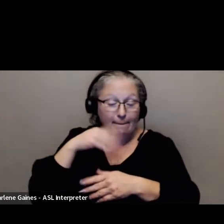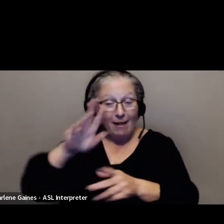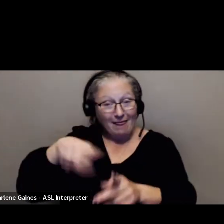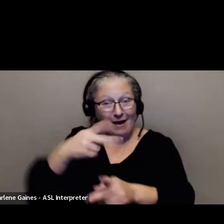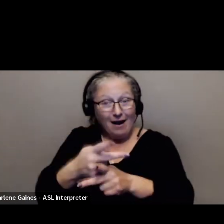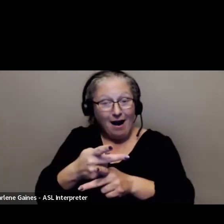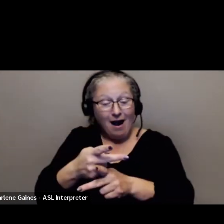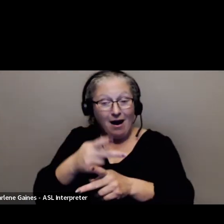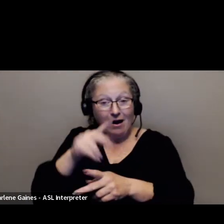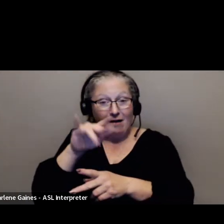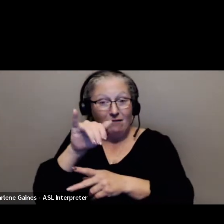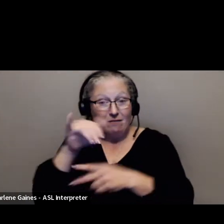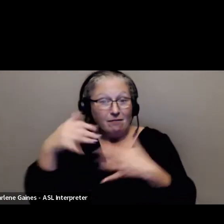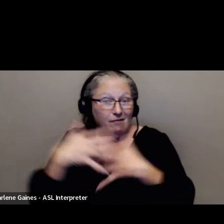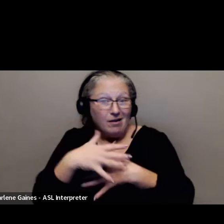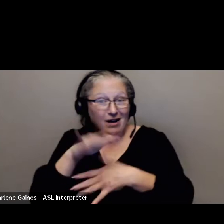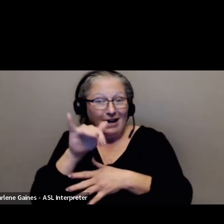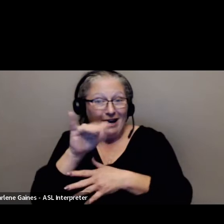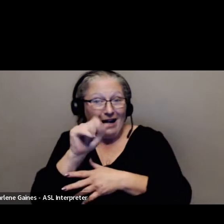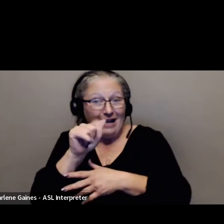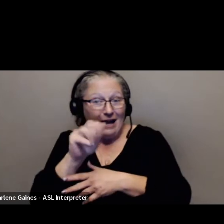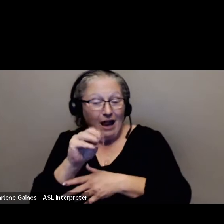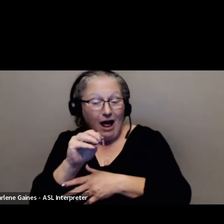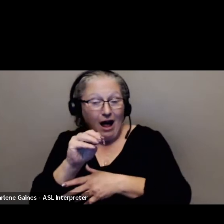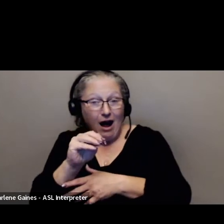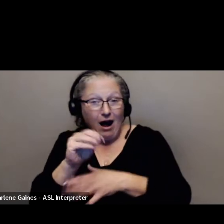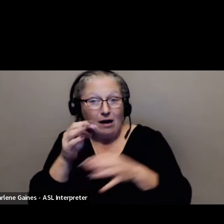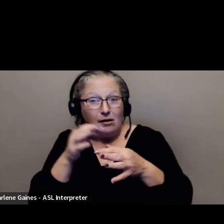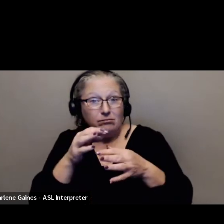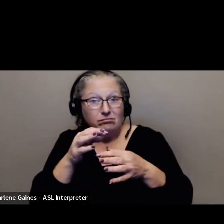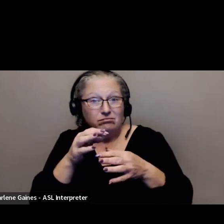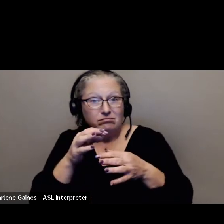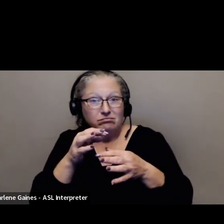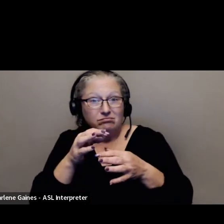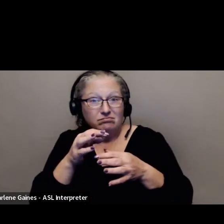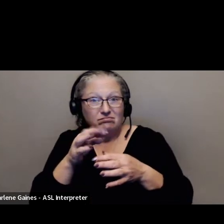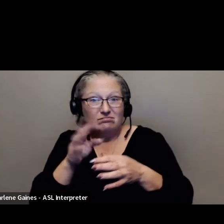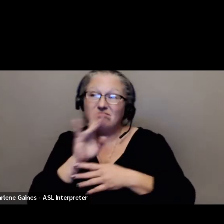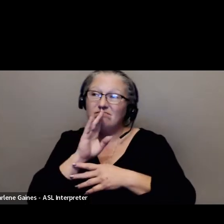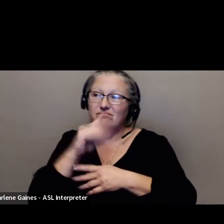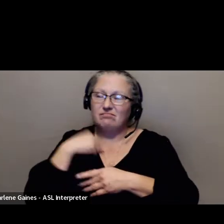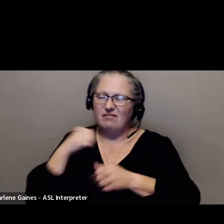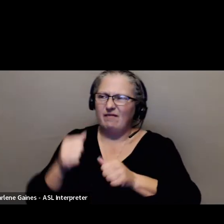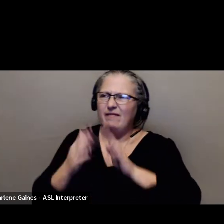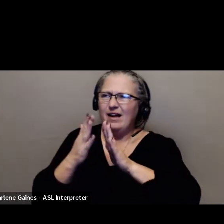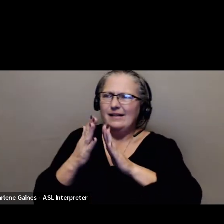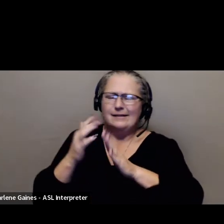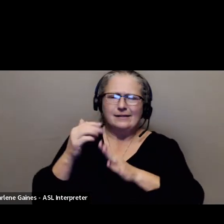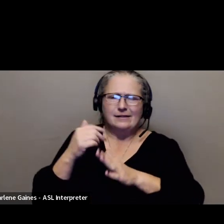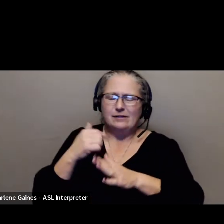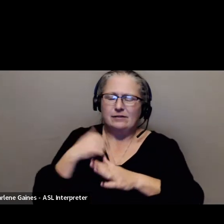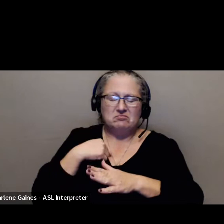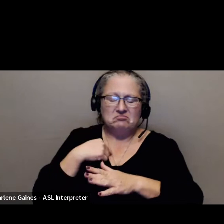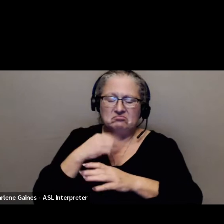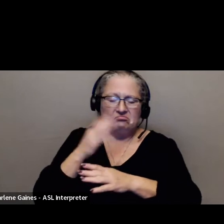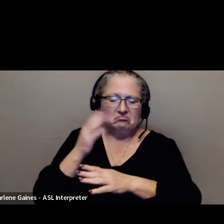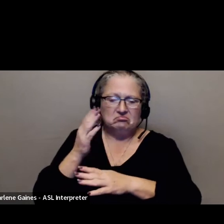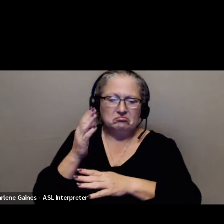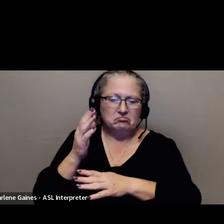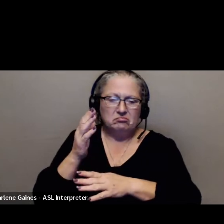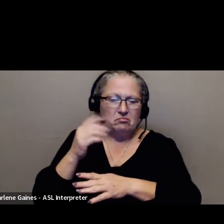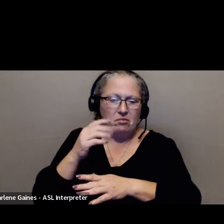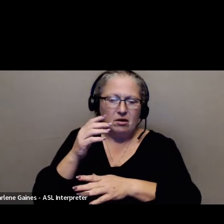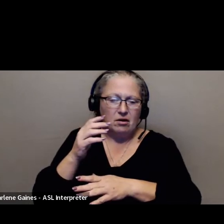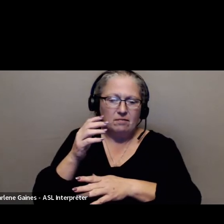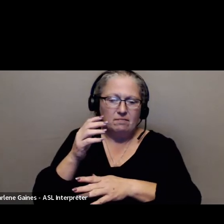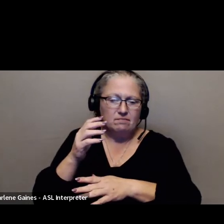of Islamophobic rhetoric I would face at that time. No way, absolutely no way do